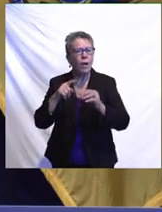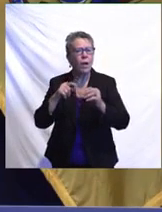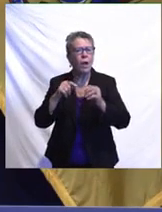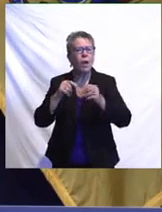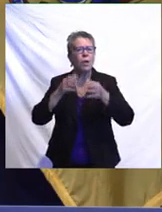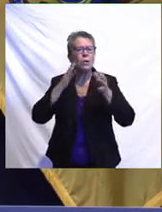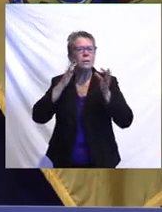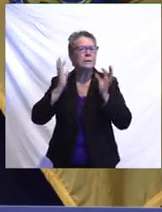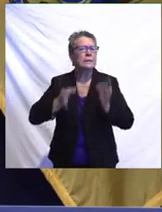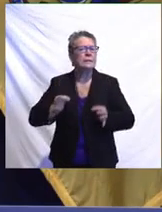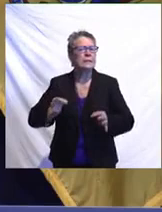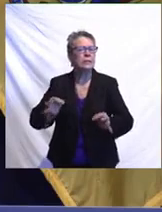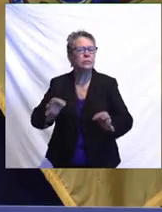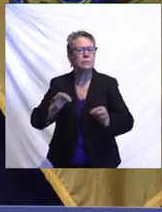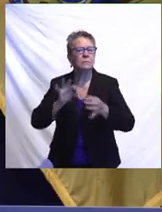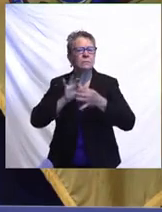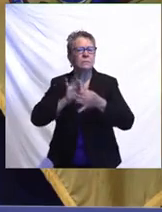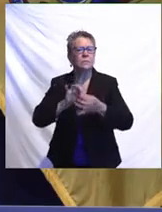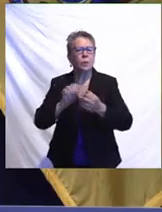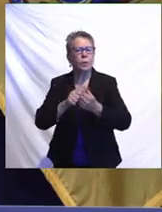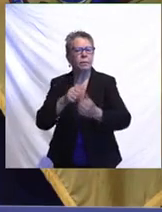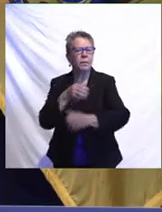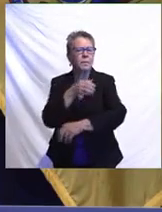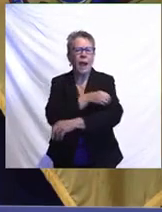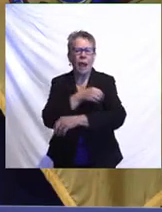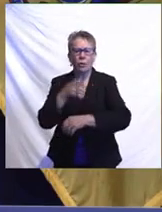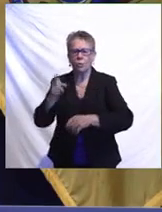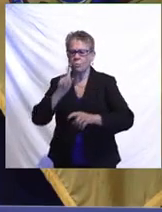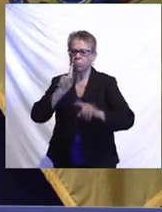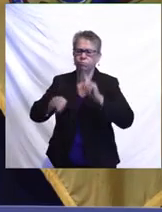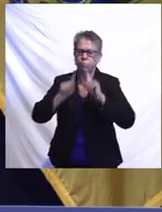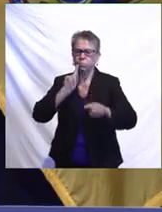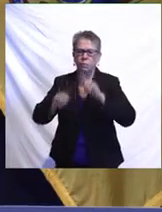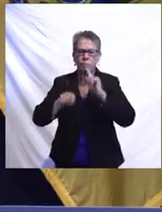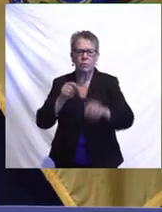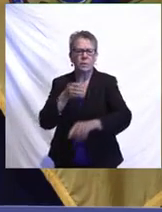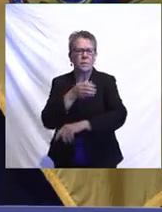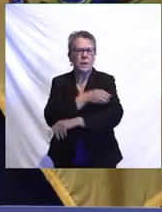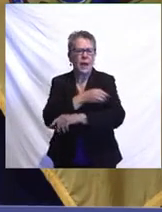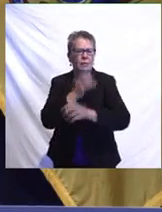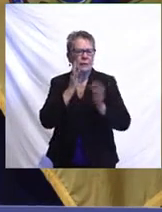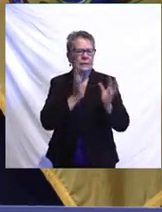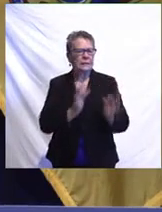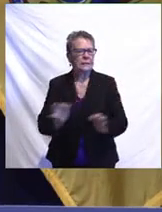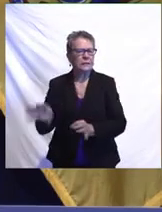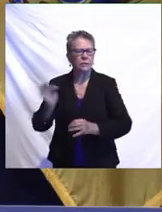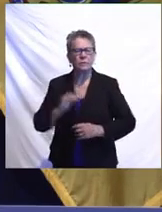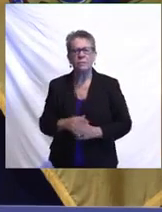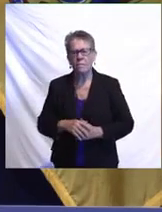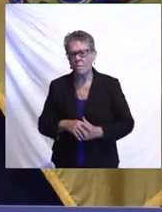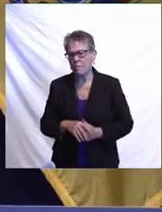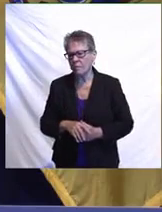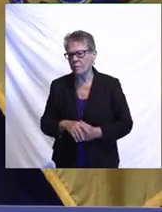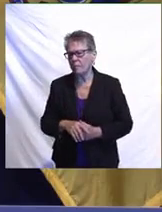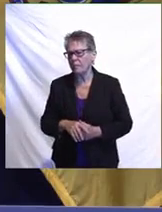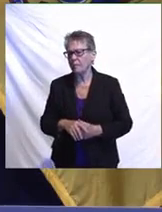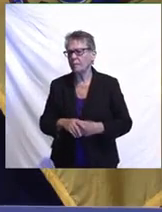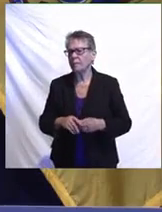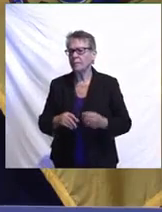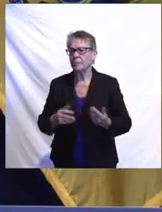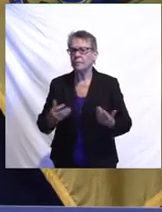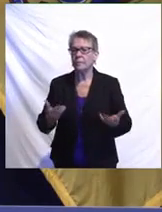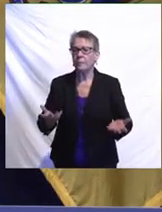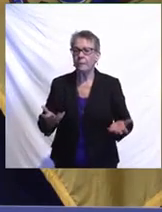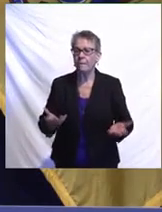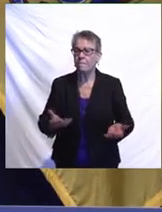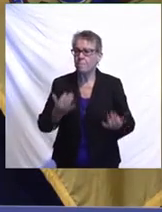kids get vaccinated. And Colonel, I got a follow-up from Joey's question. Give me a straight answer. Are troopers going to be hauling Republican lawmakers